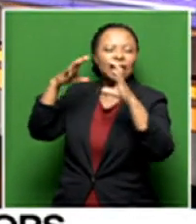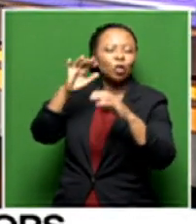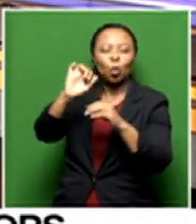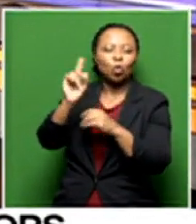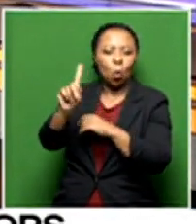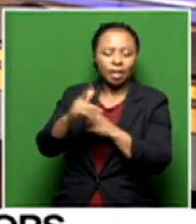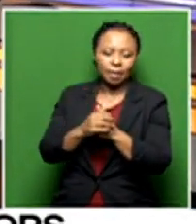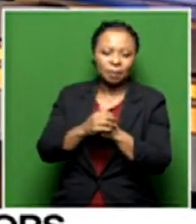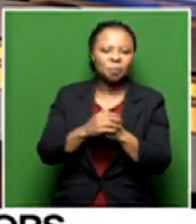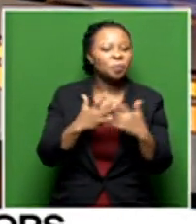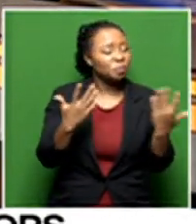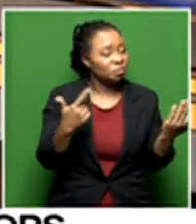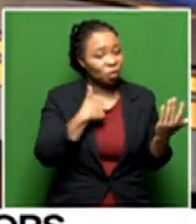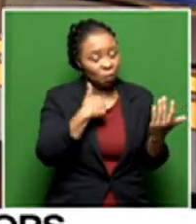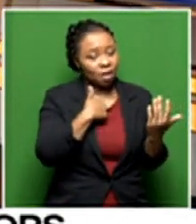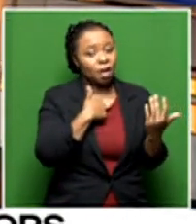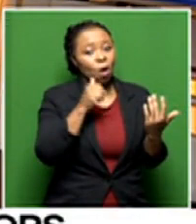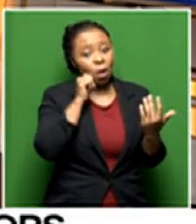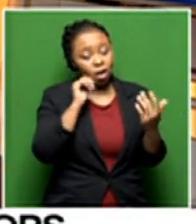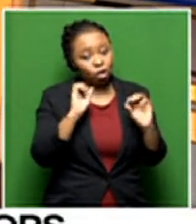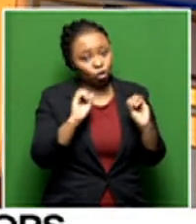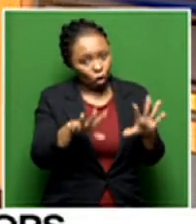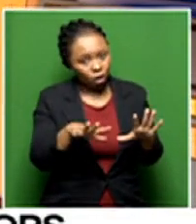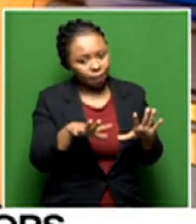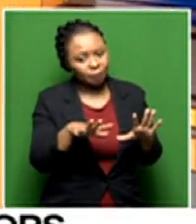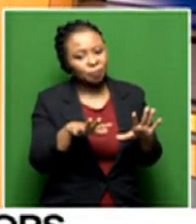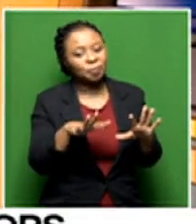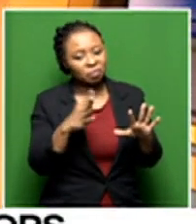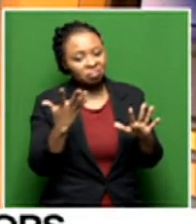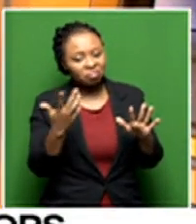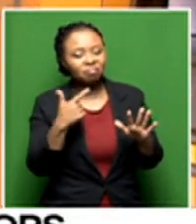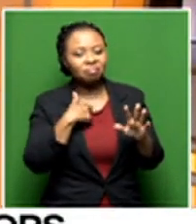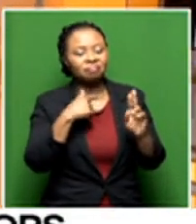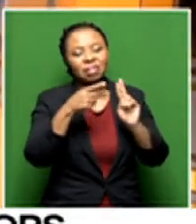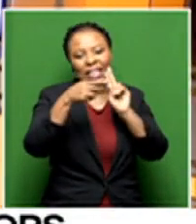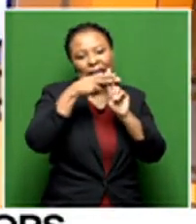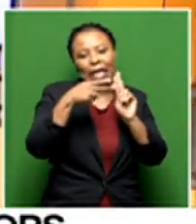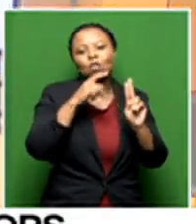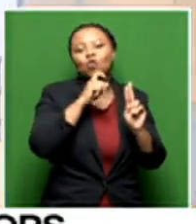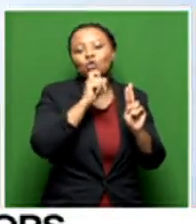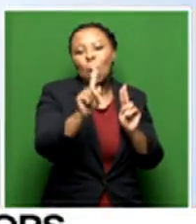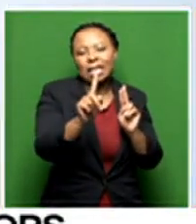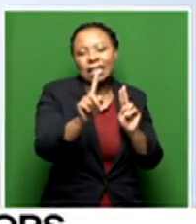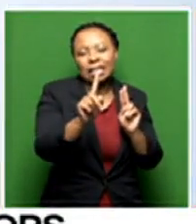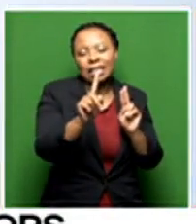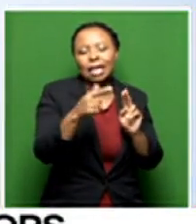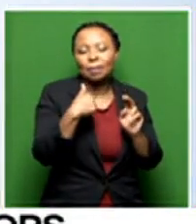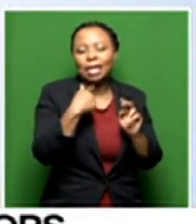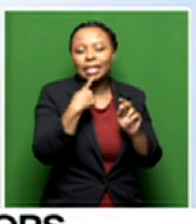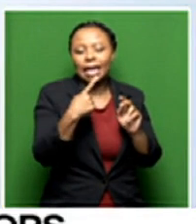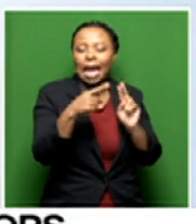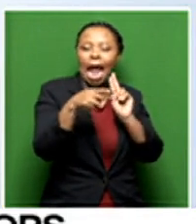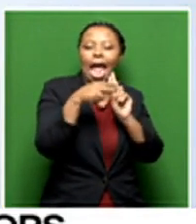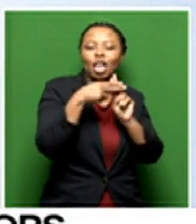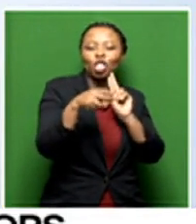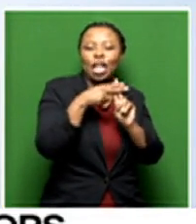me, as I started this, the first... let's just the tag that I used in most cases. Mm. I would say this is